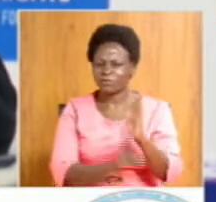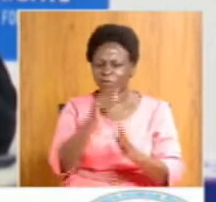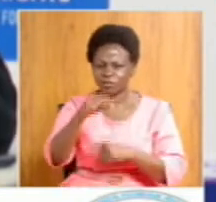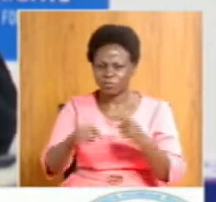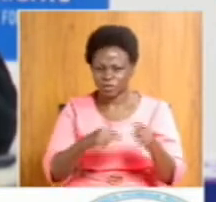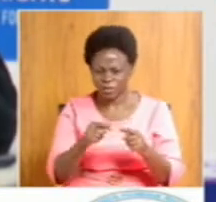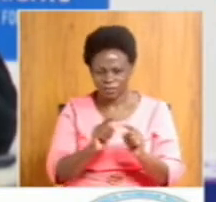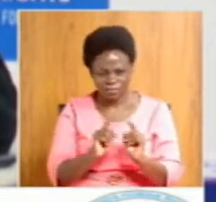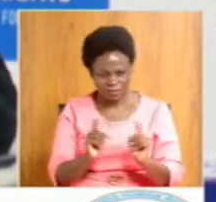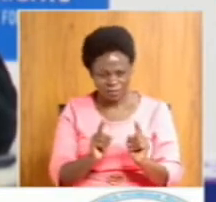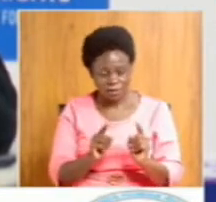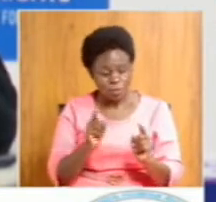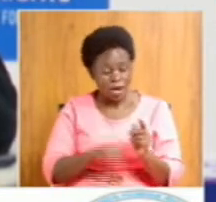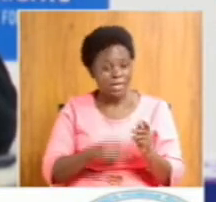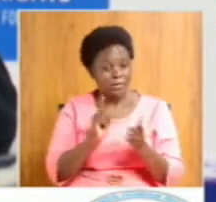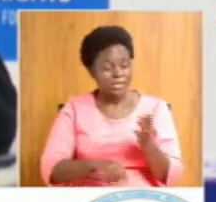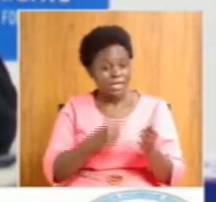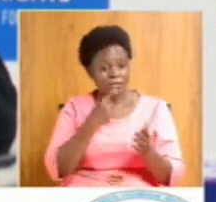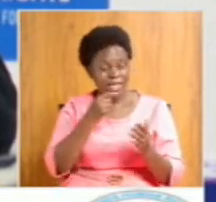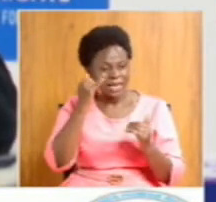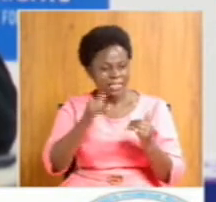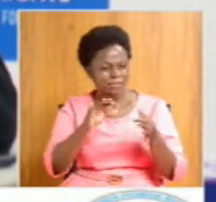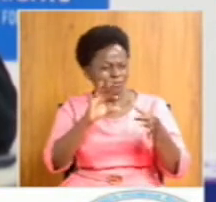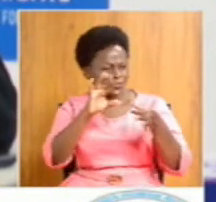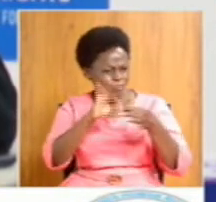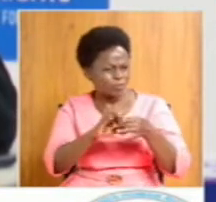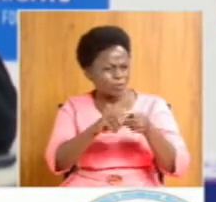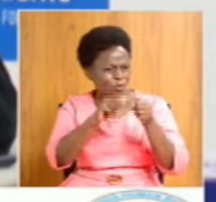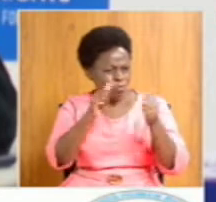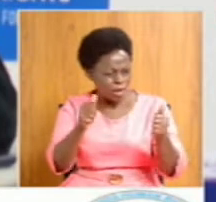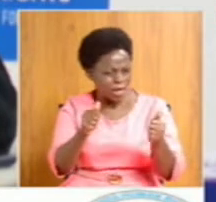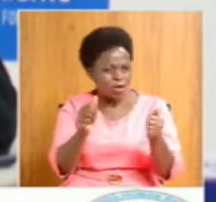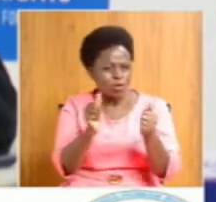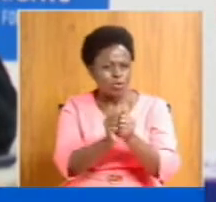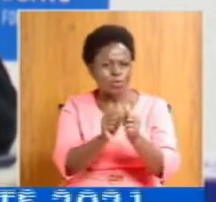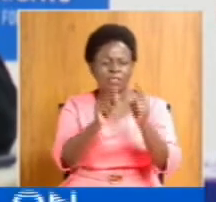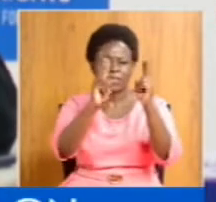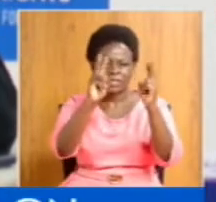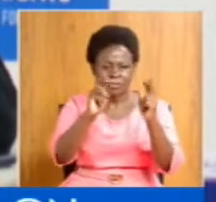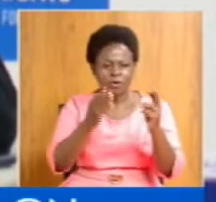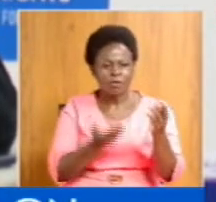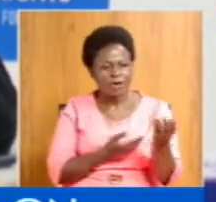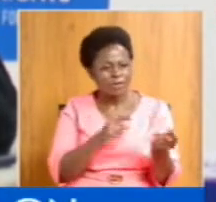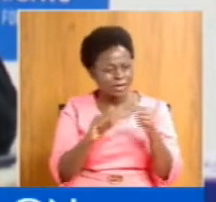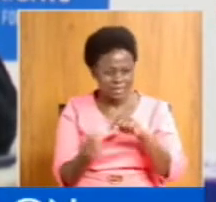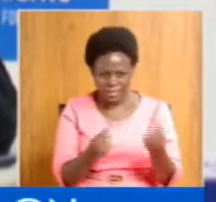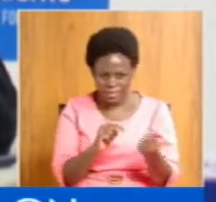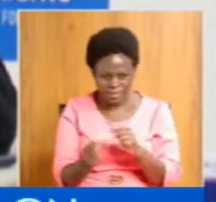Perhaps what I have just said last ties in well with the subject of our discussion.